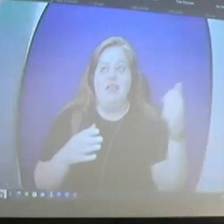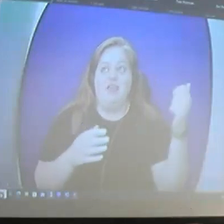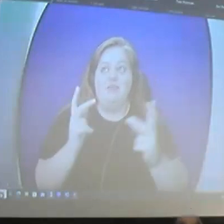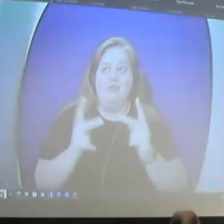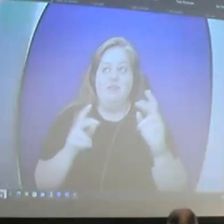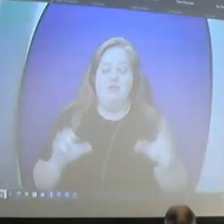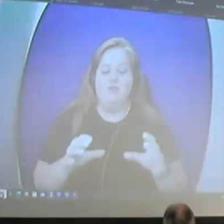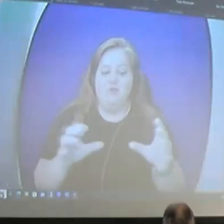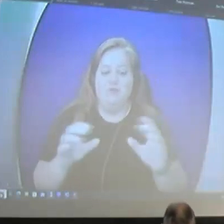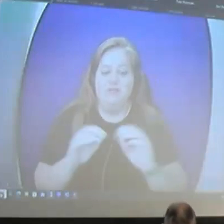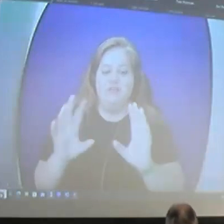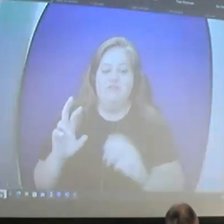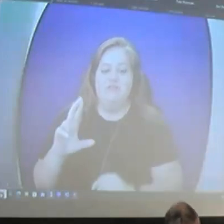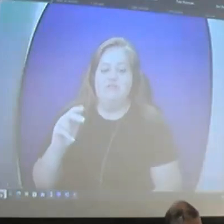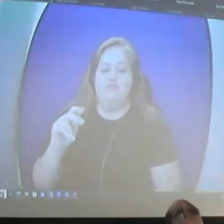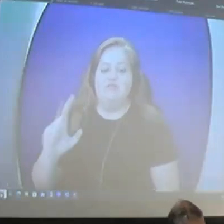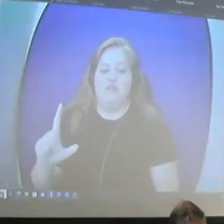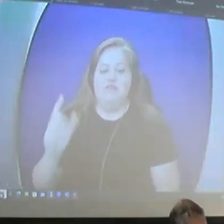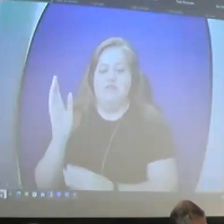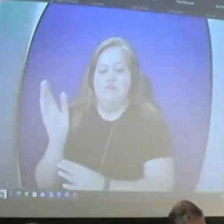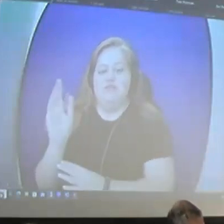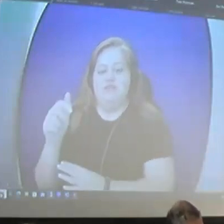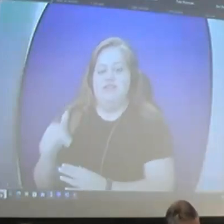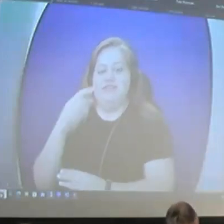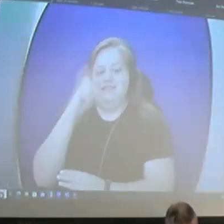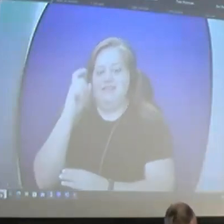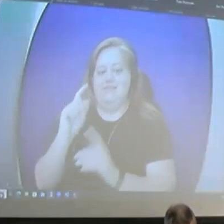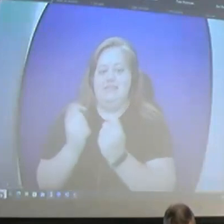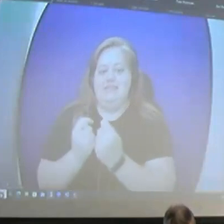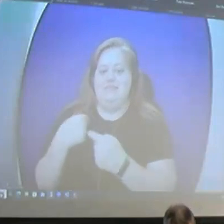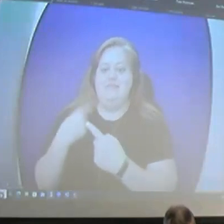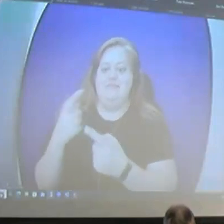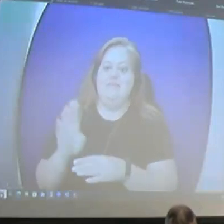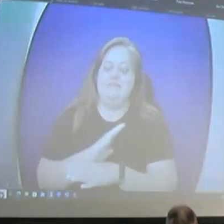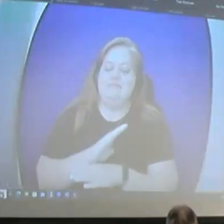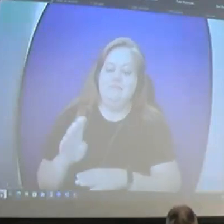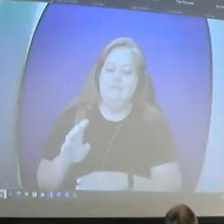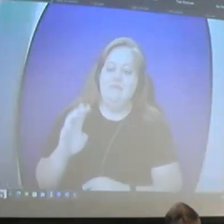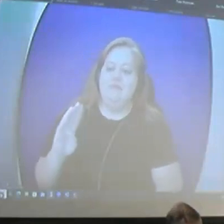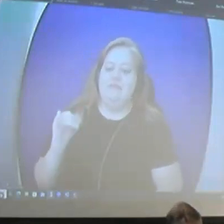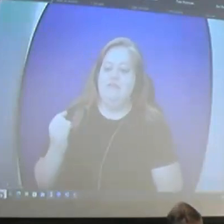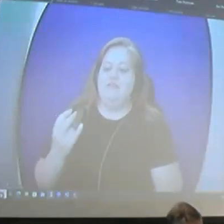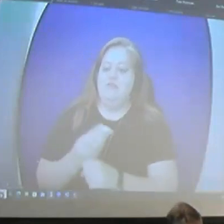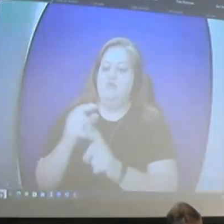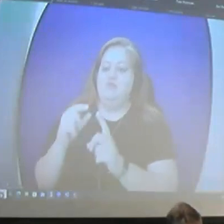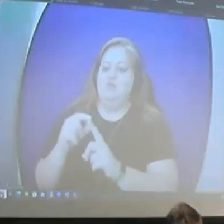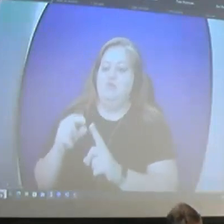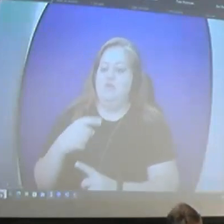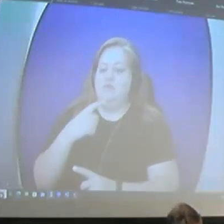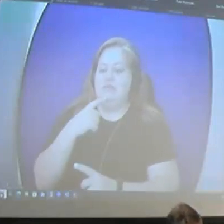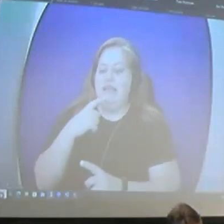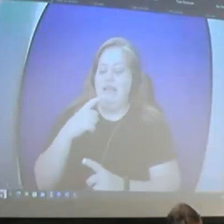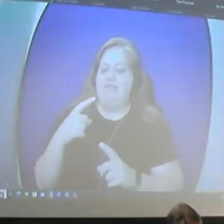in Rachel's presentation this summer, the team has been very busy. BJ, I think you used the word sort of breadth and